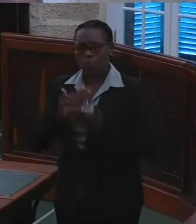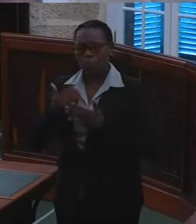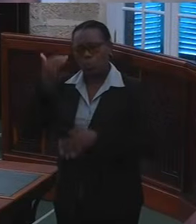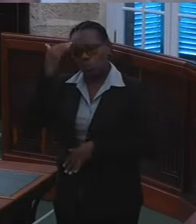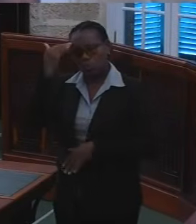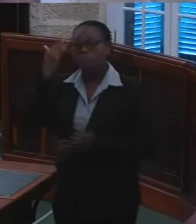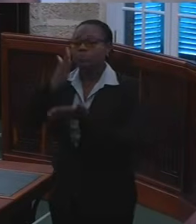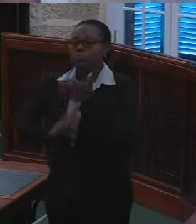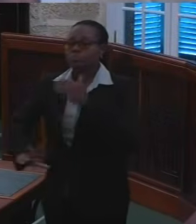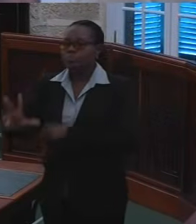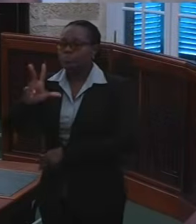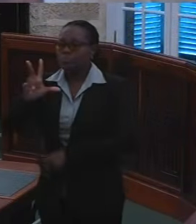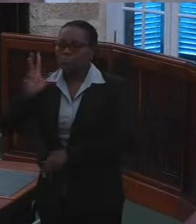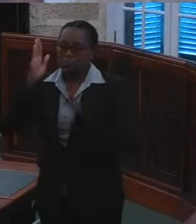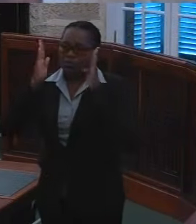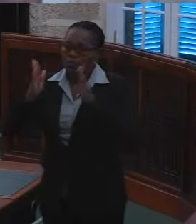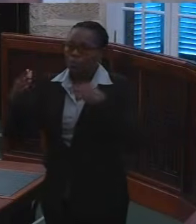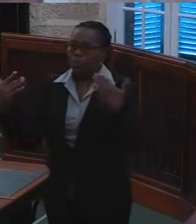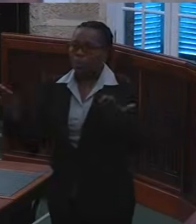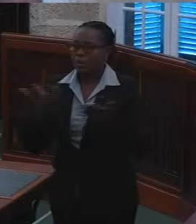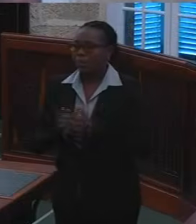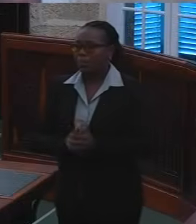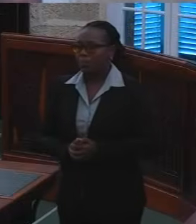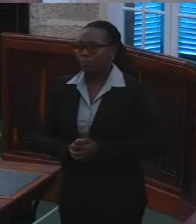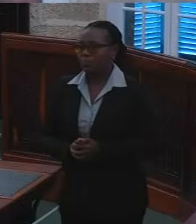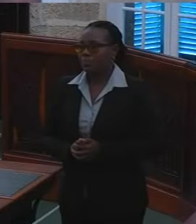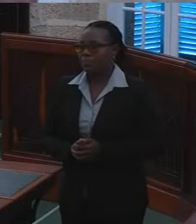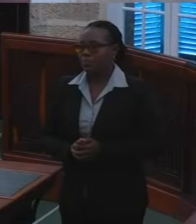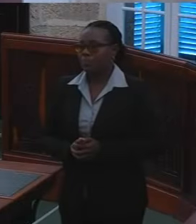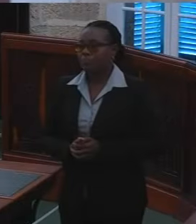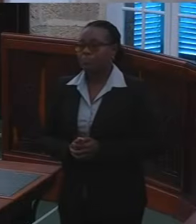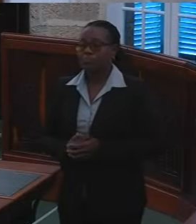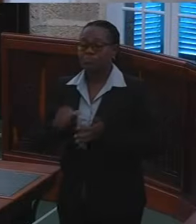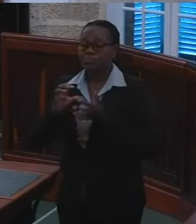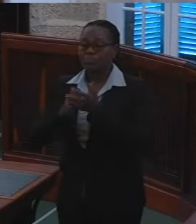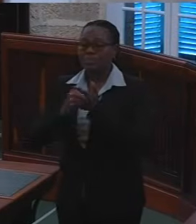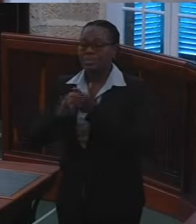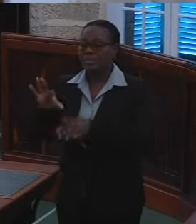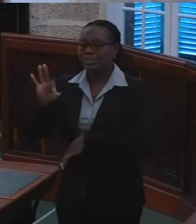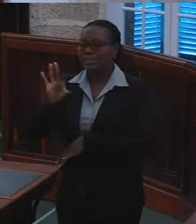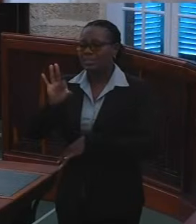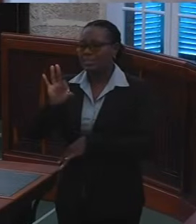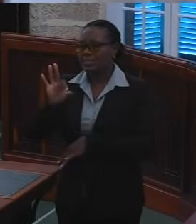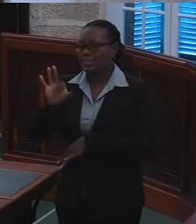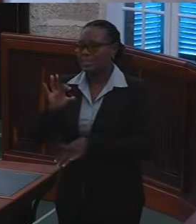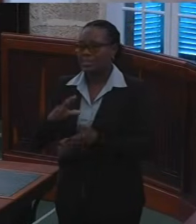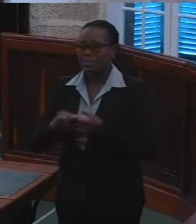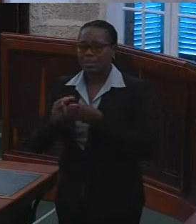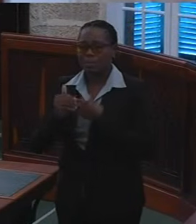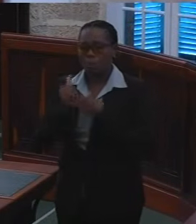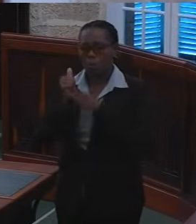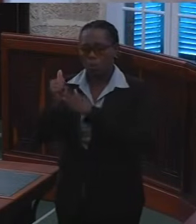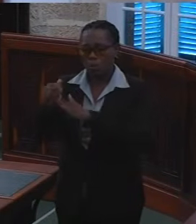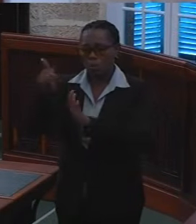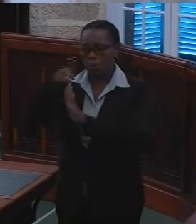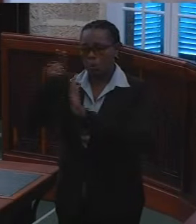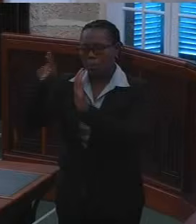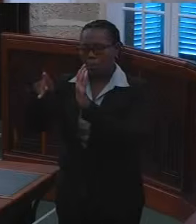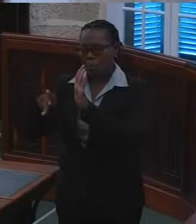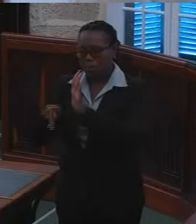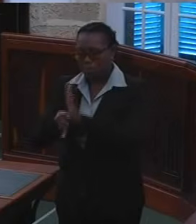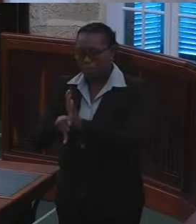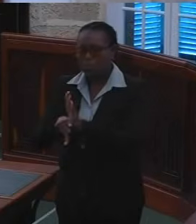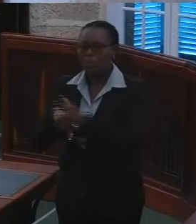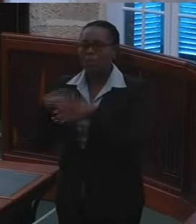Part 3 addresses service standards, and Section 9 outlines the guiding principles for provision